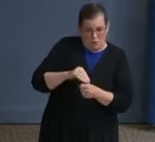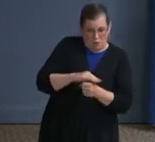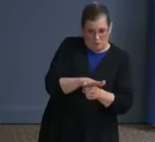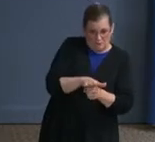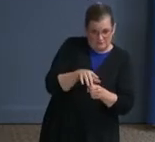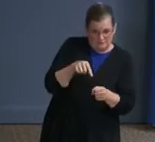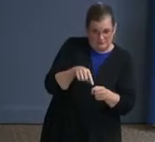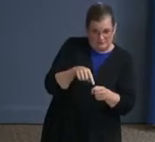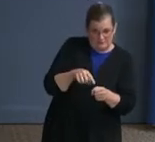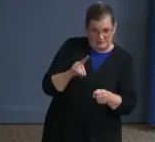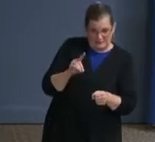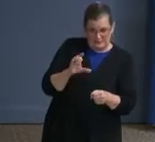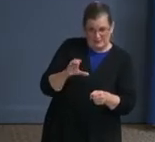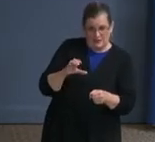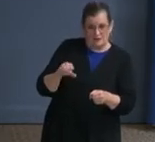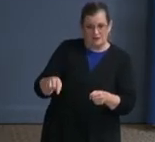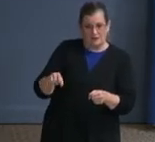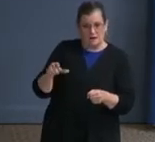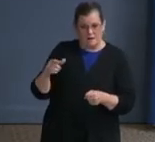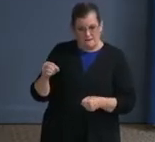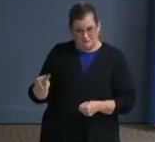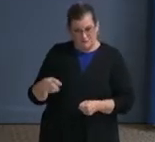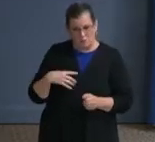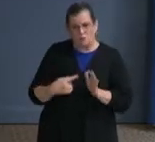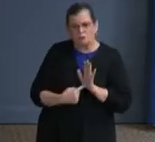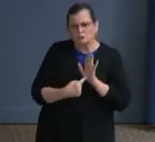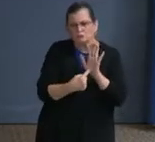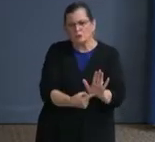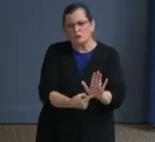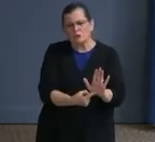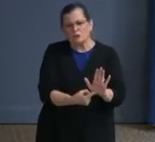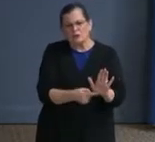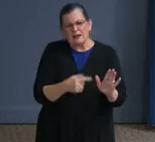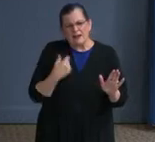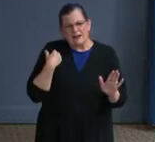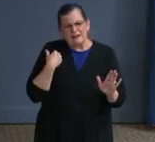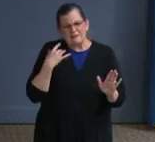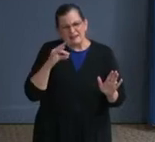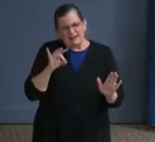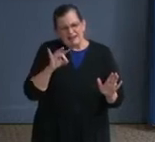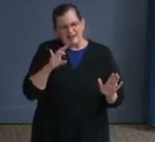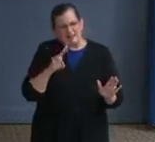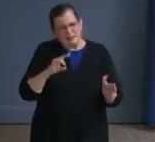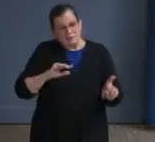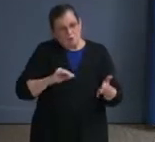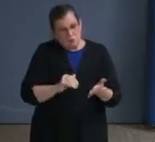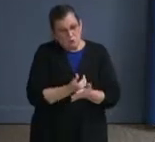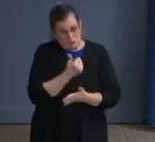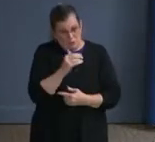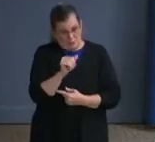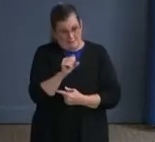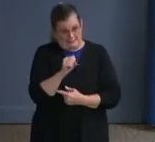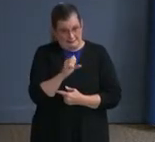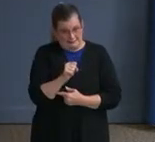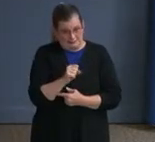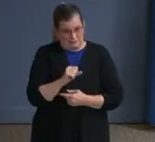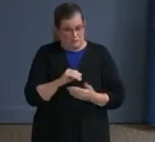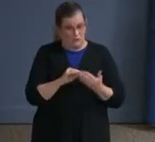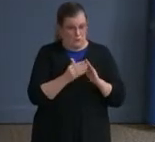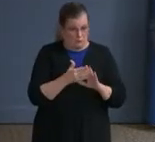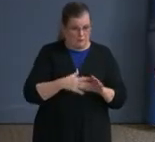coronavirus.dc.gov, we showed that we have 87 new cases of COVID in our community.